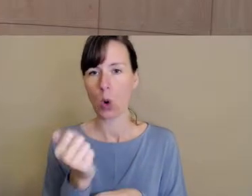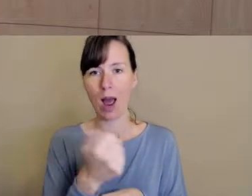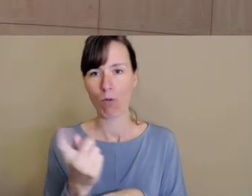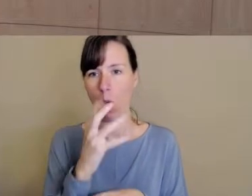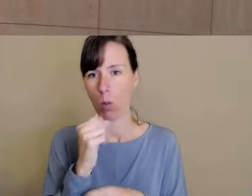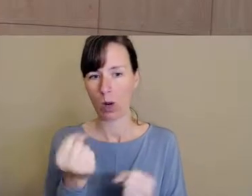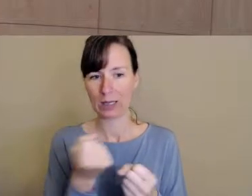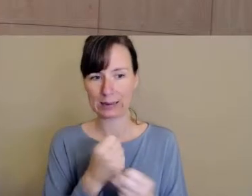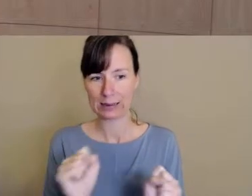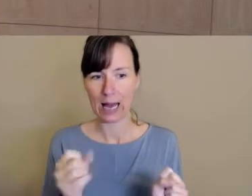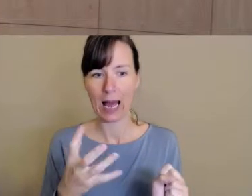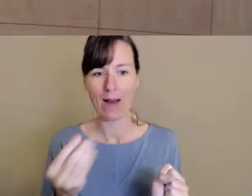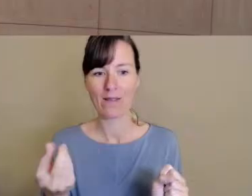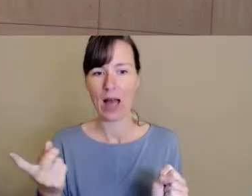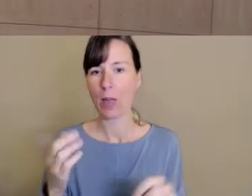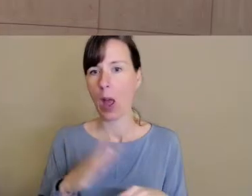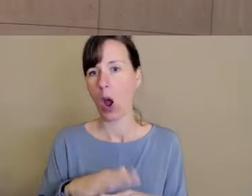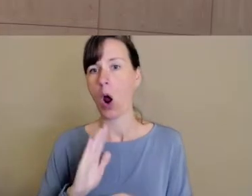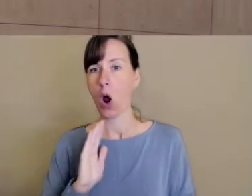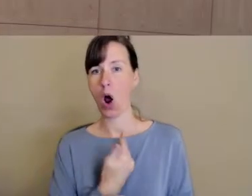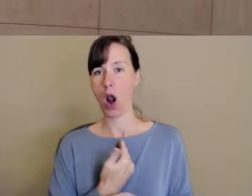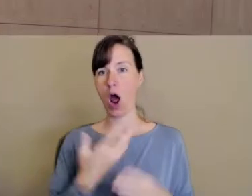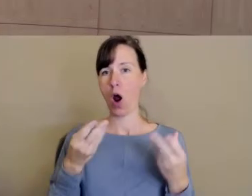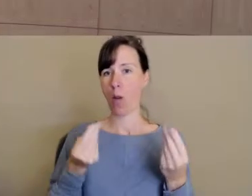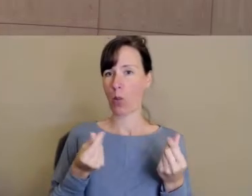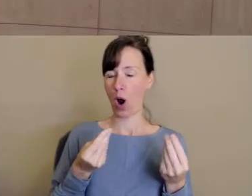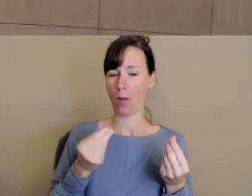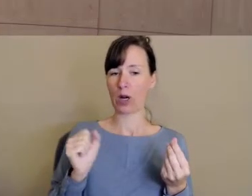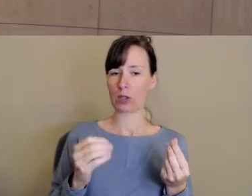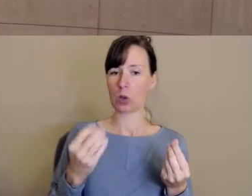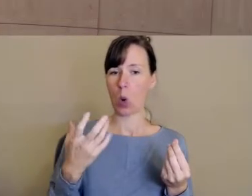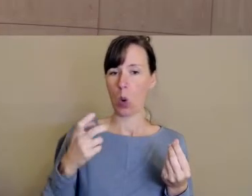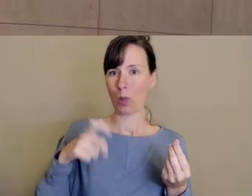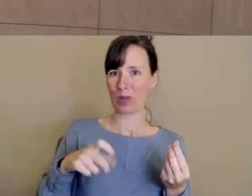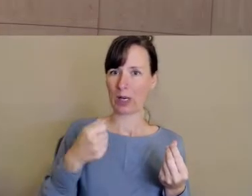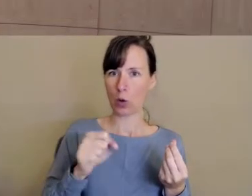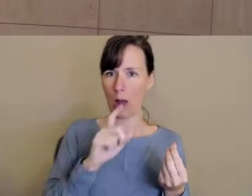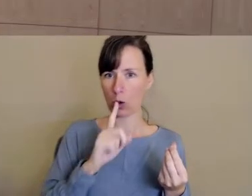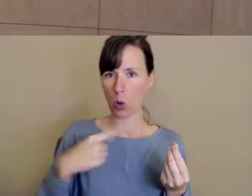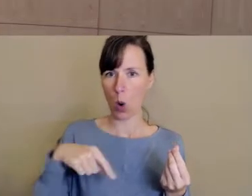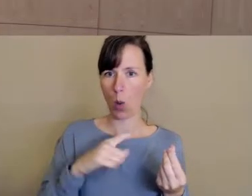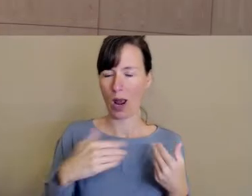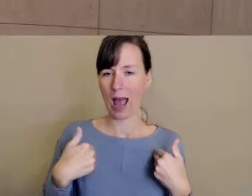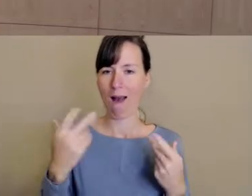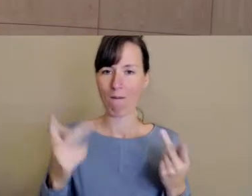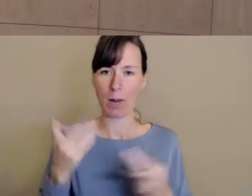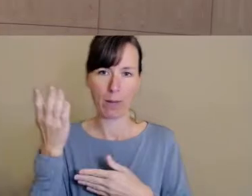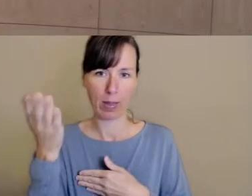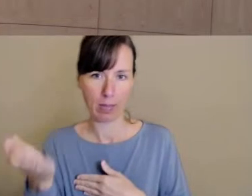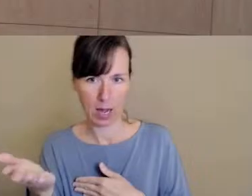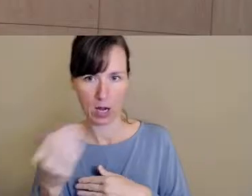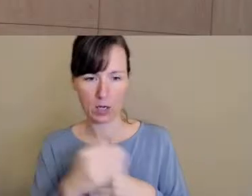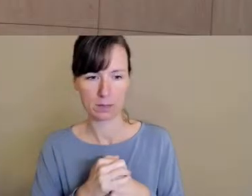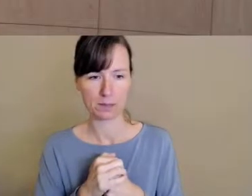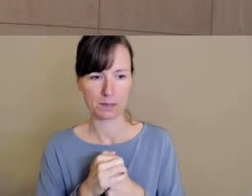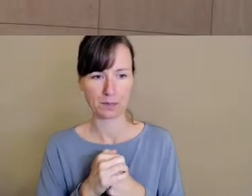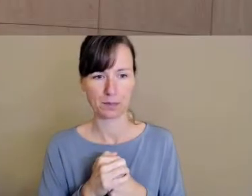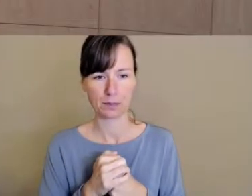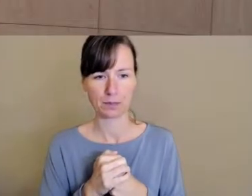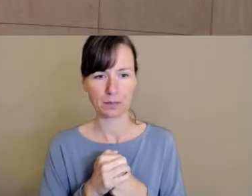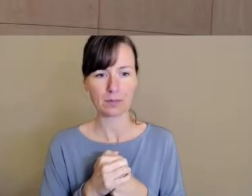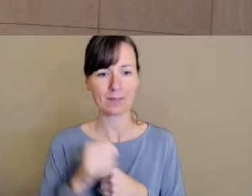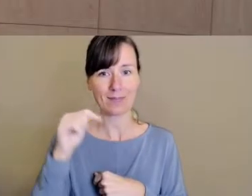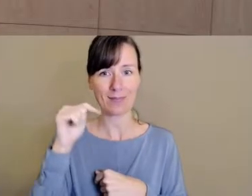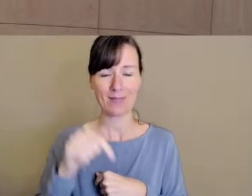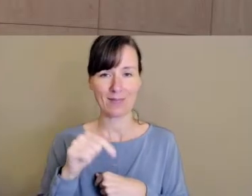our property essentially, so we just needed to make sure that we had people there. In this matter, we will